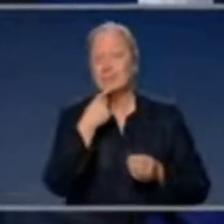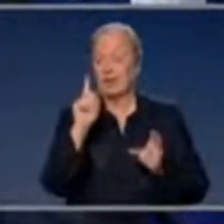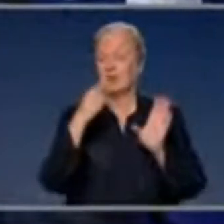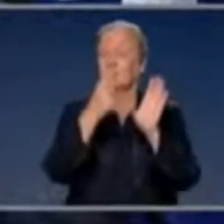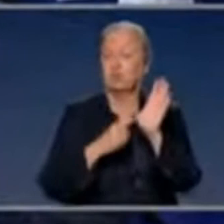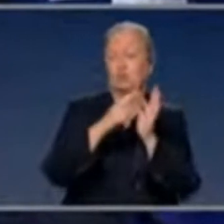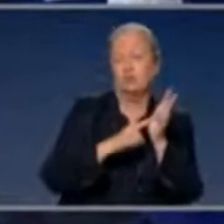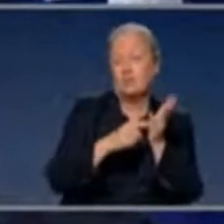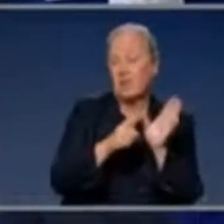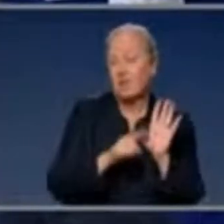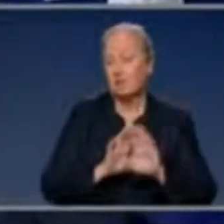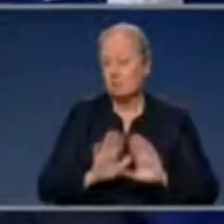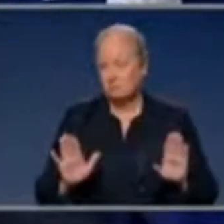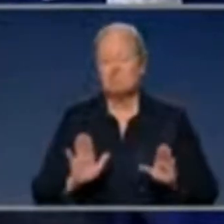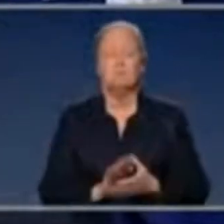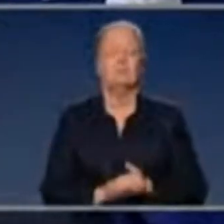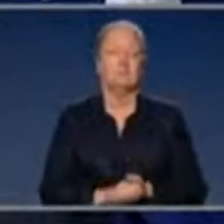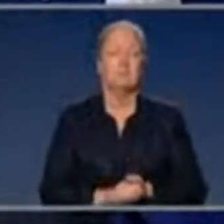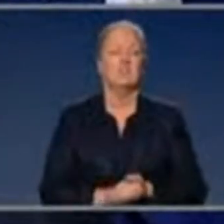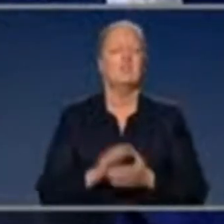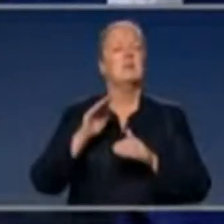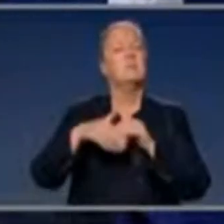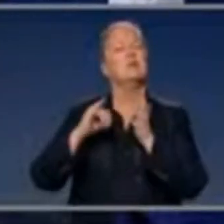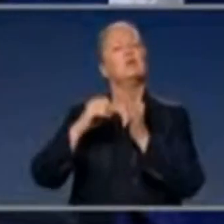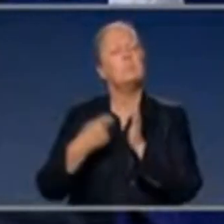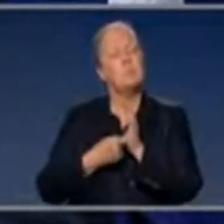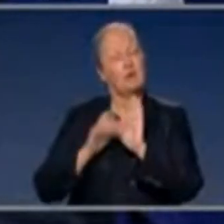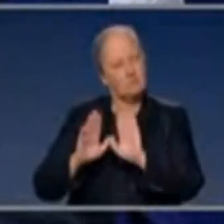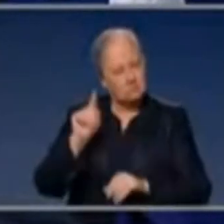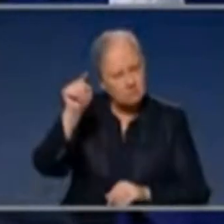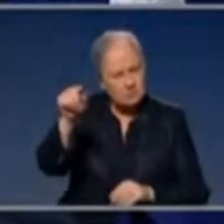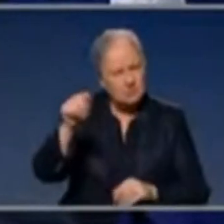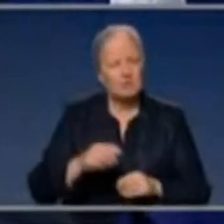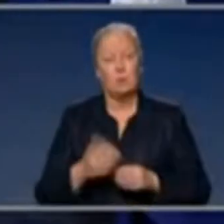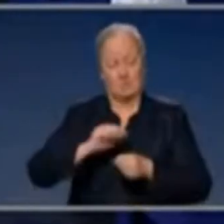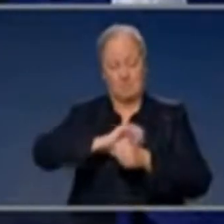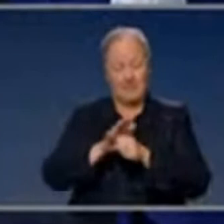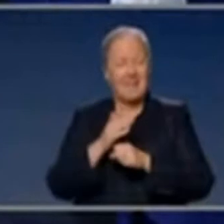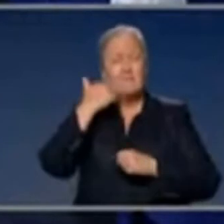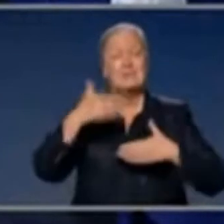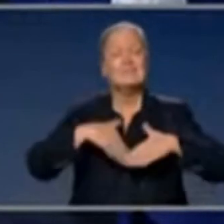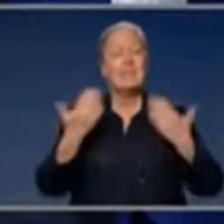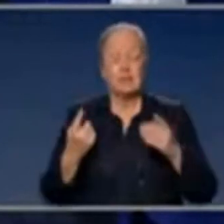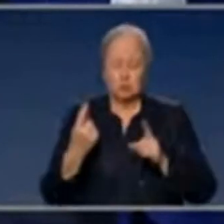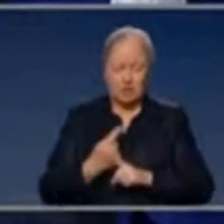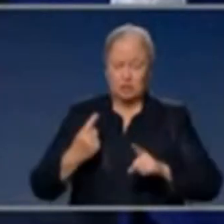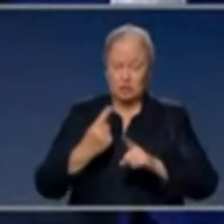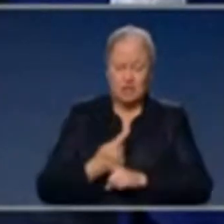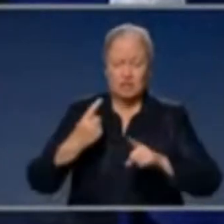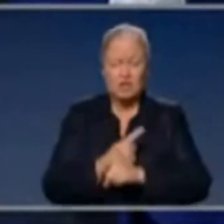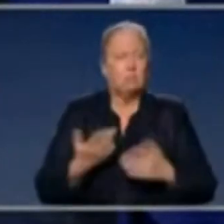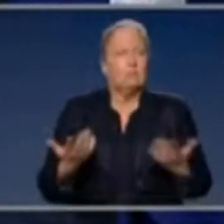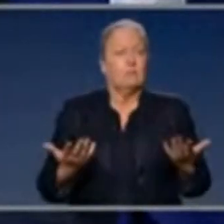next year. And what I've learned, and in a pandemic you have to be learning every single day because things change